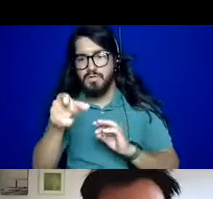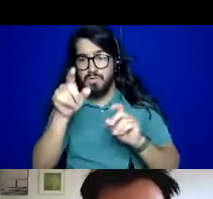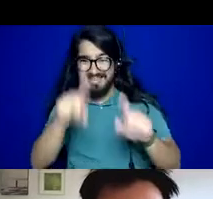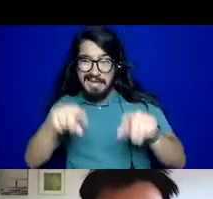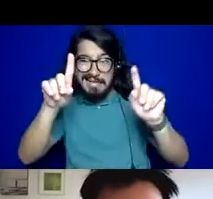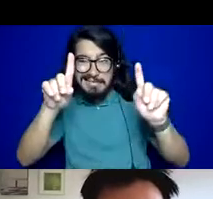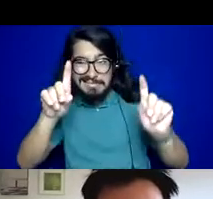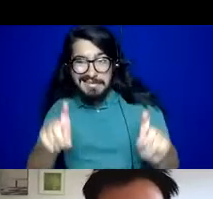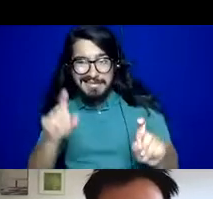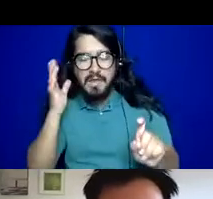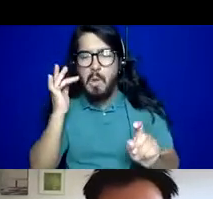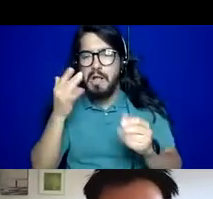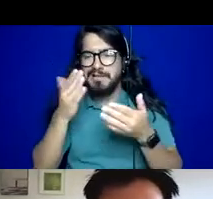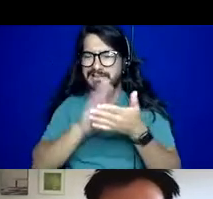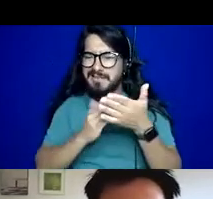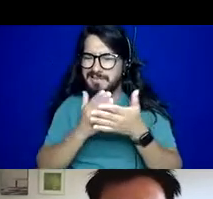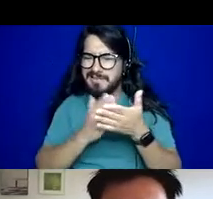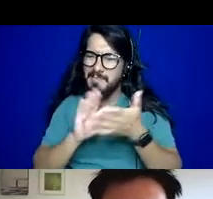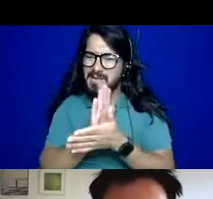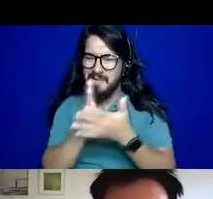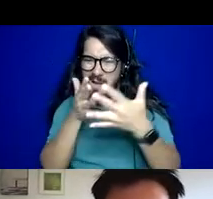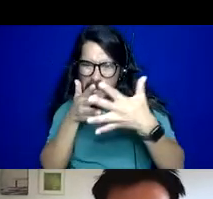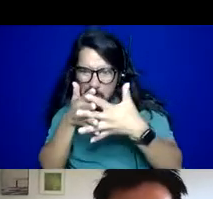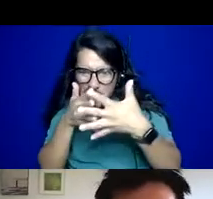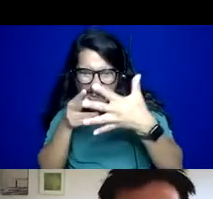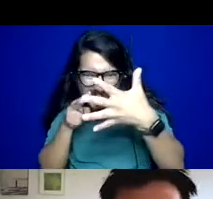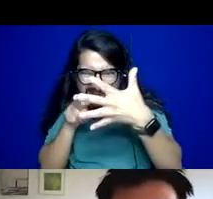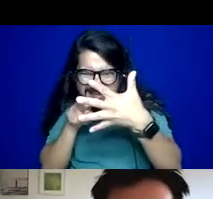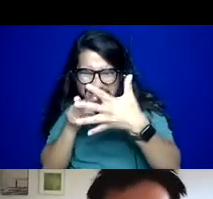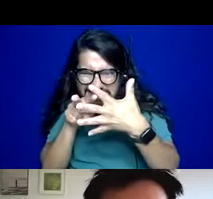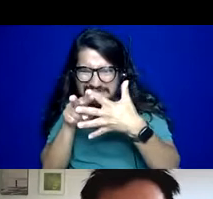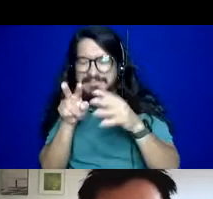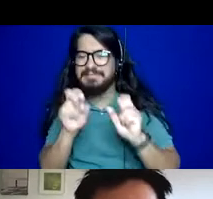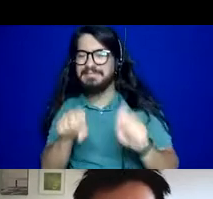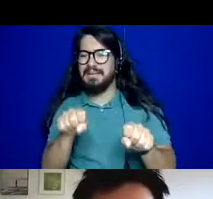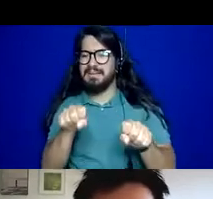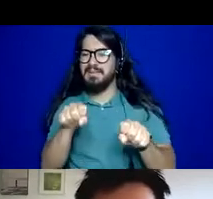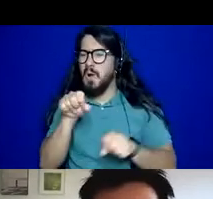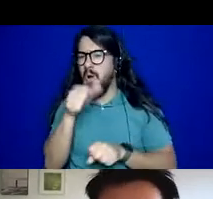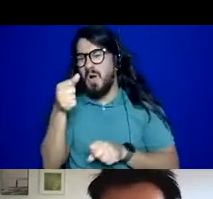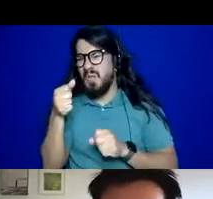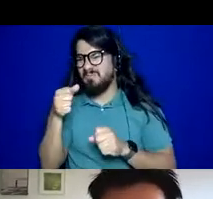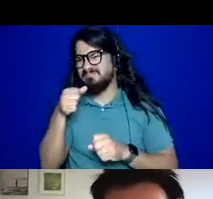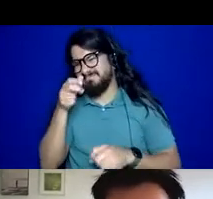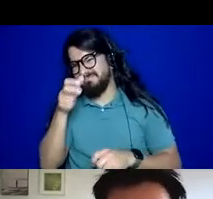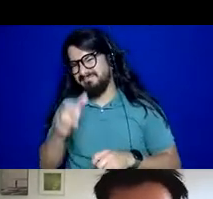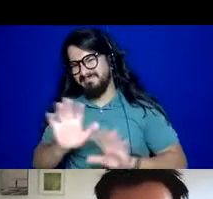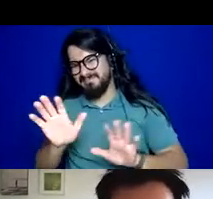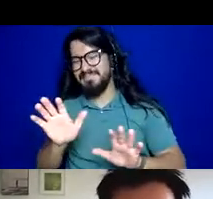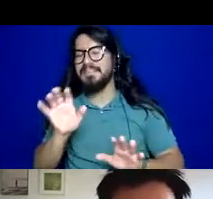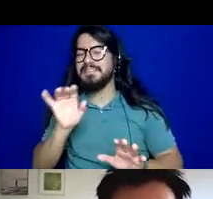different opacity. So you will find that some of it is better or worse at covering up your camera. The same with